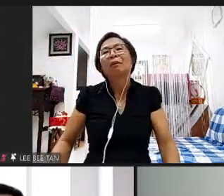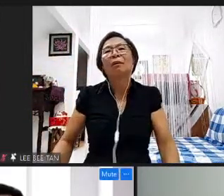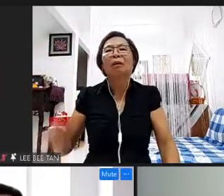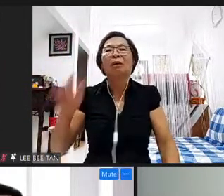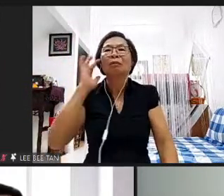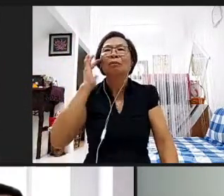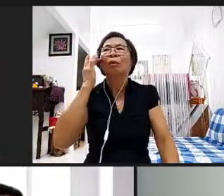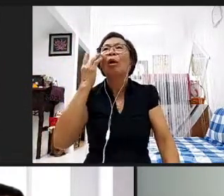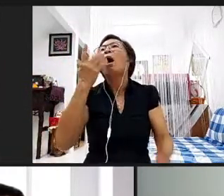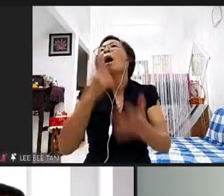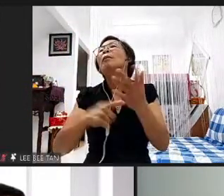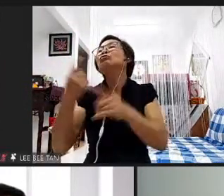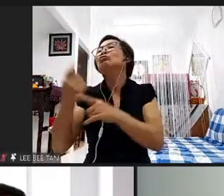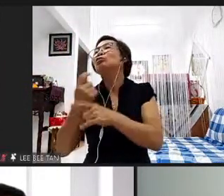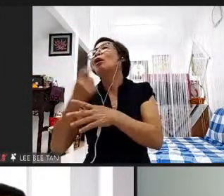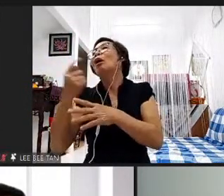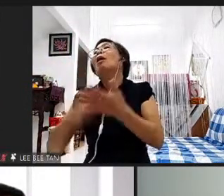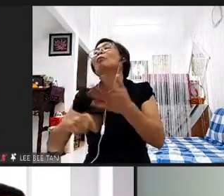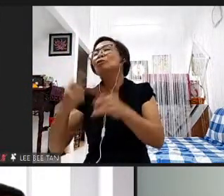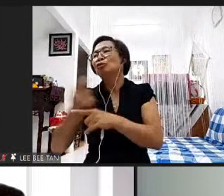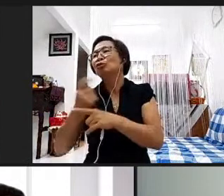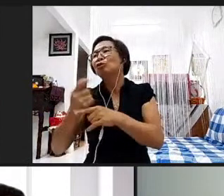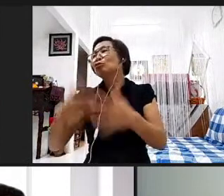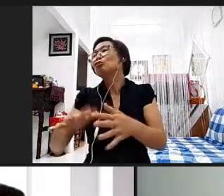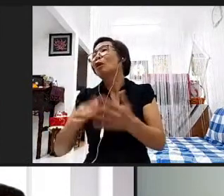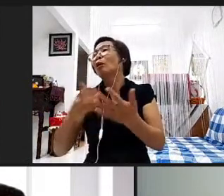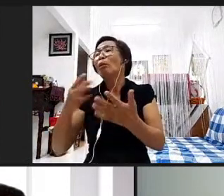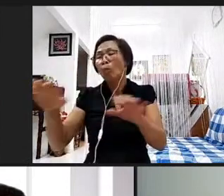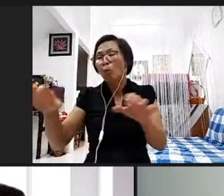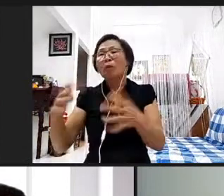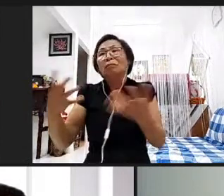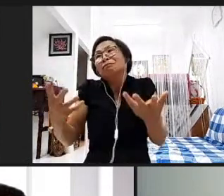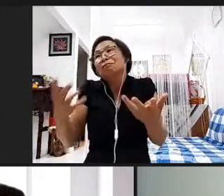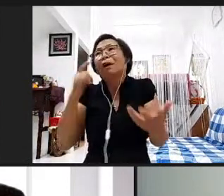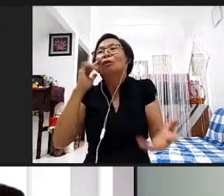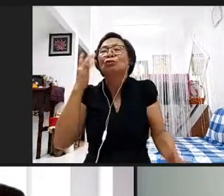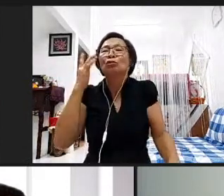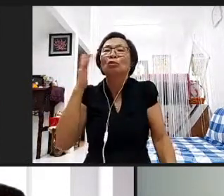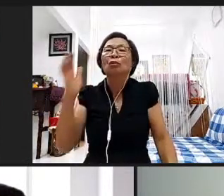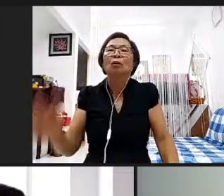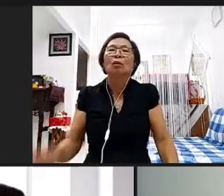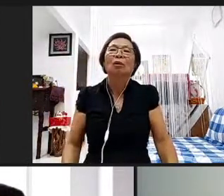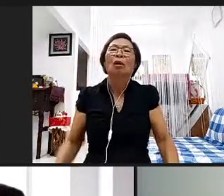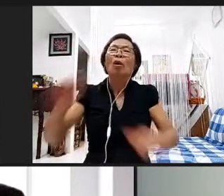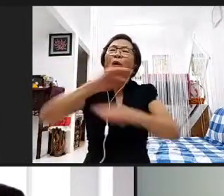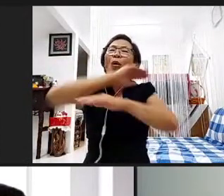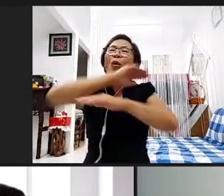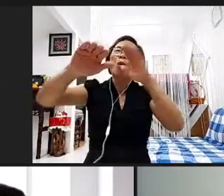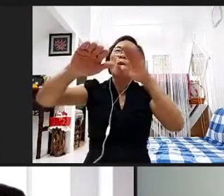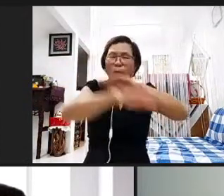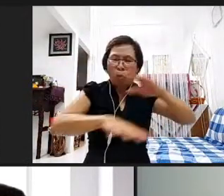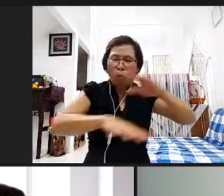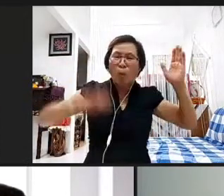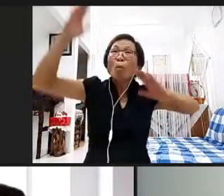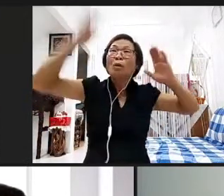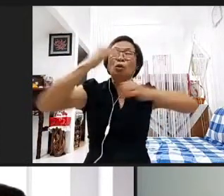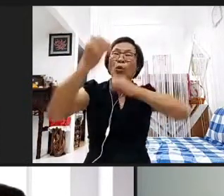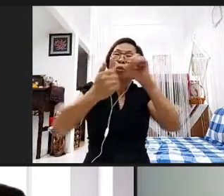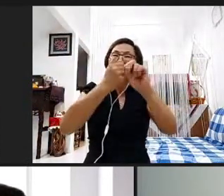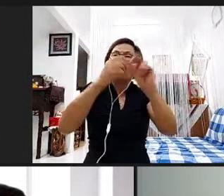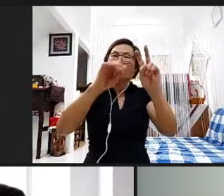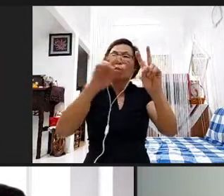what sort of training they have gone through. And can you imagine the whole Malaysia over last 1 year, we don't produce